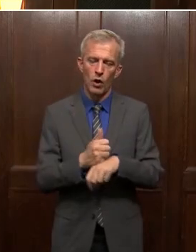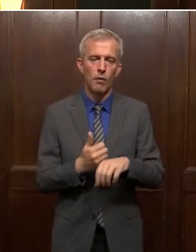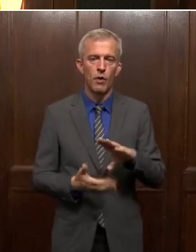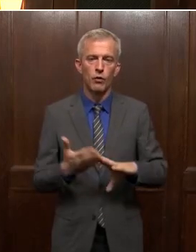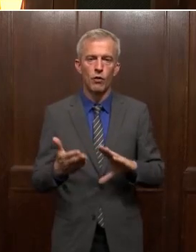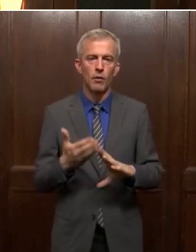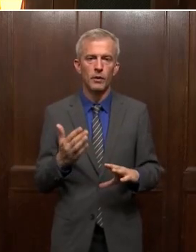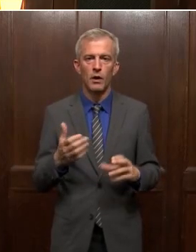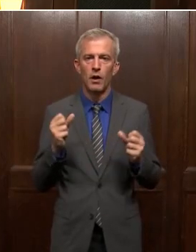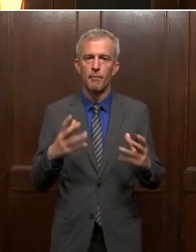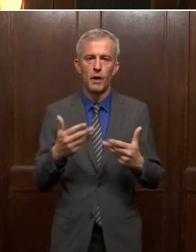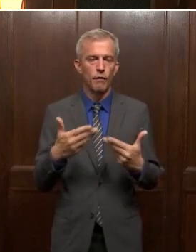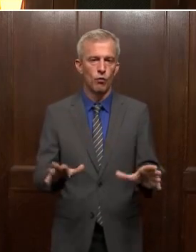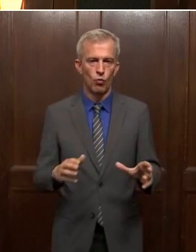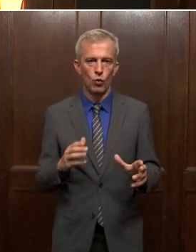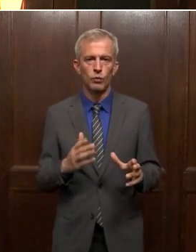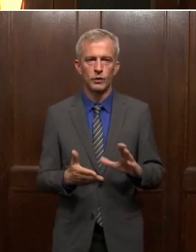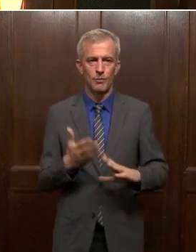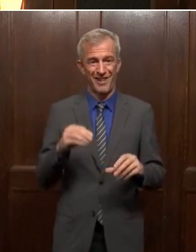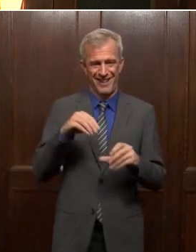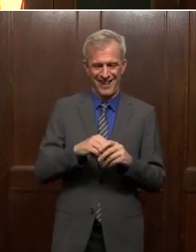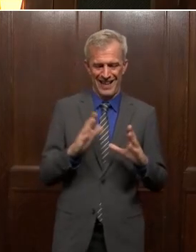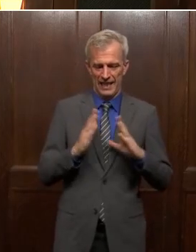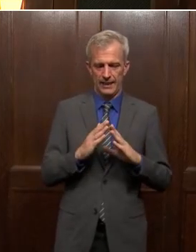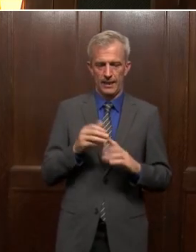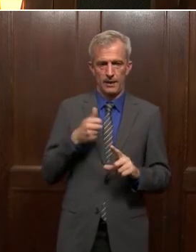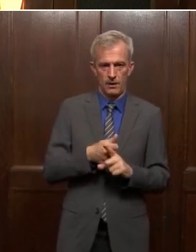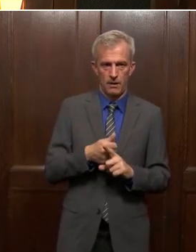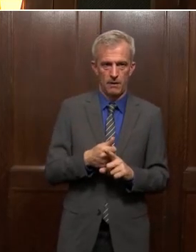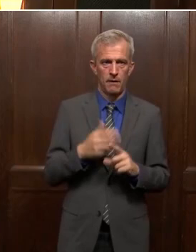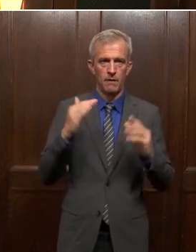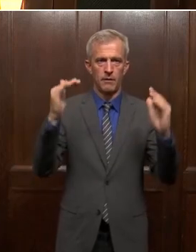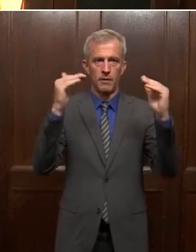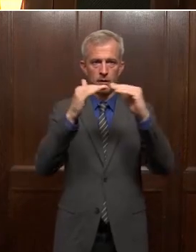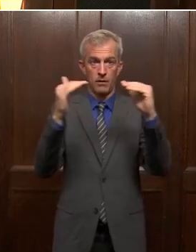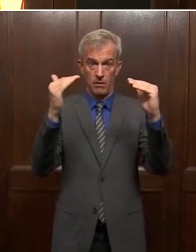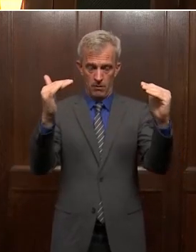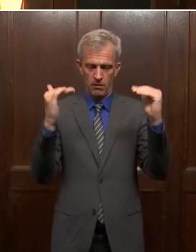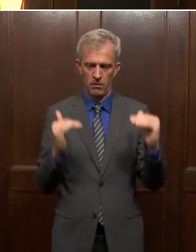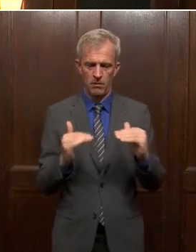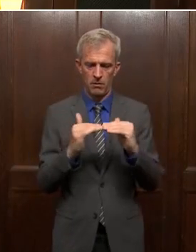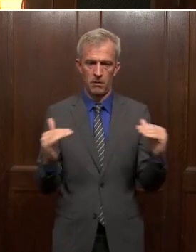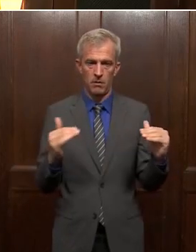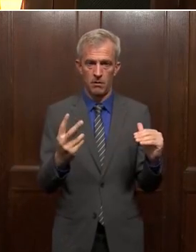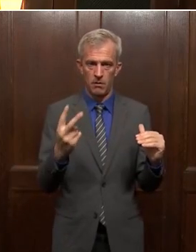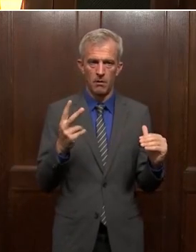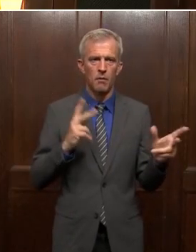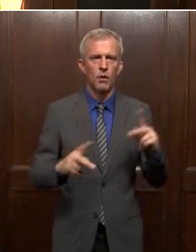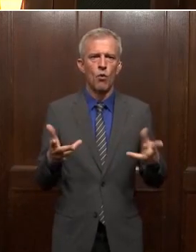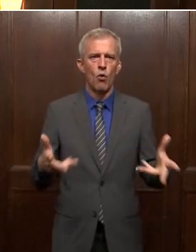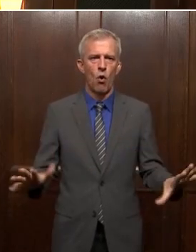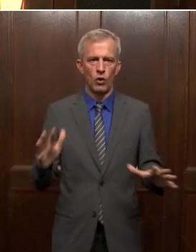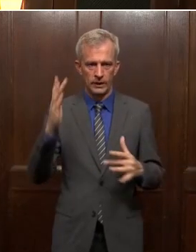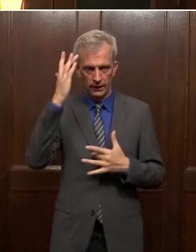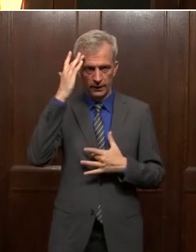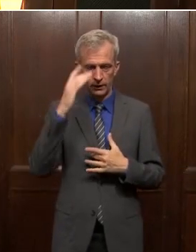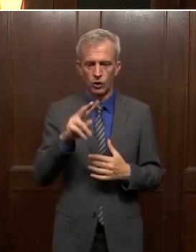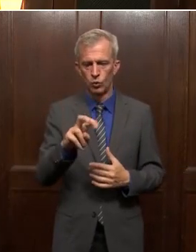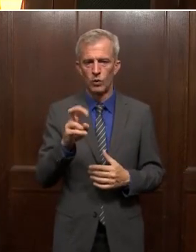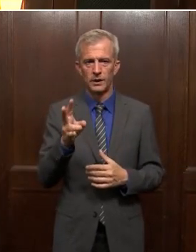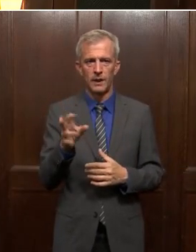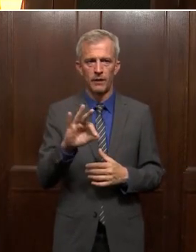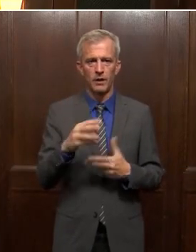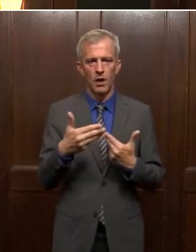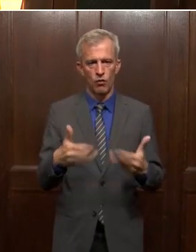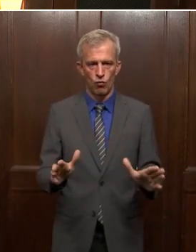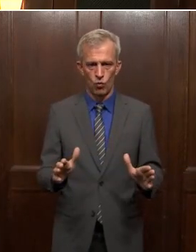city with 472 operational. In our tier two, which is for folks who are already sick, 279